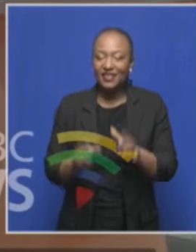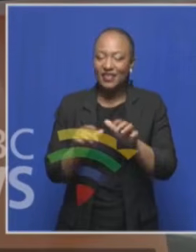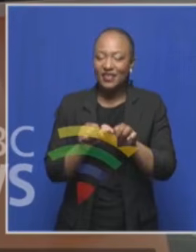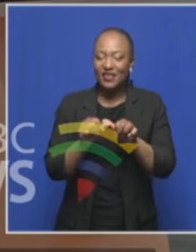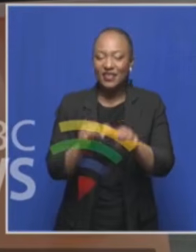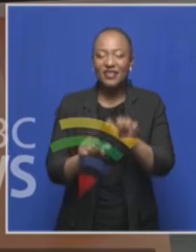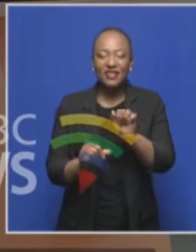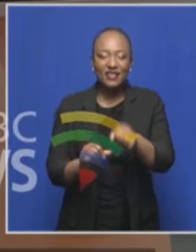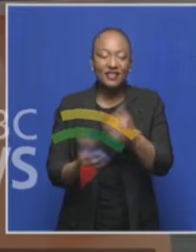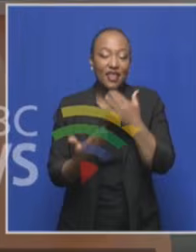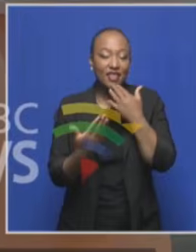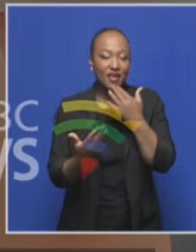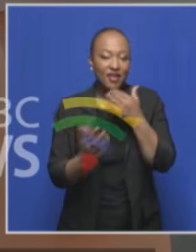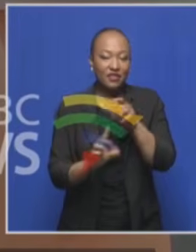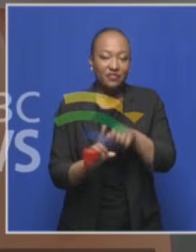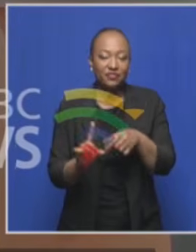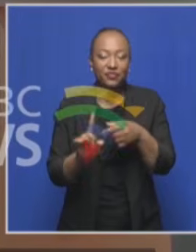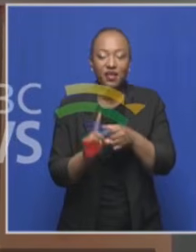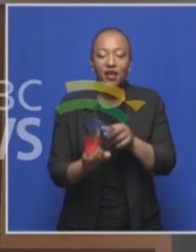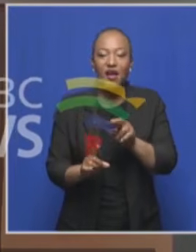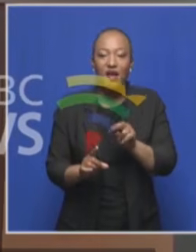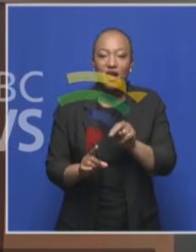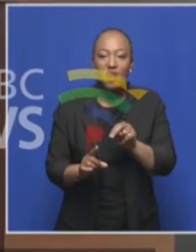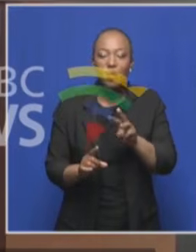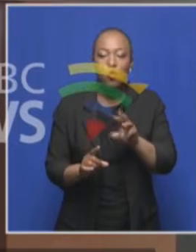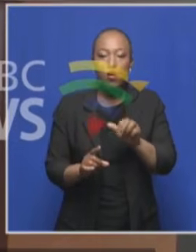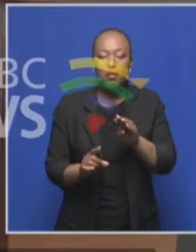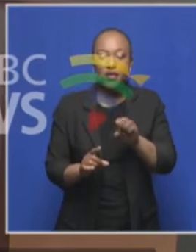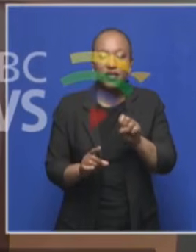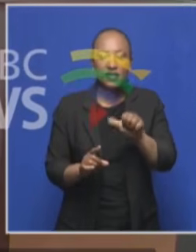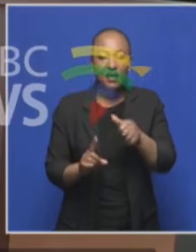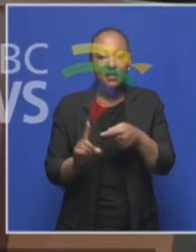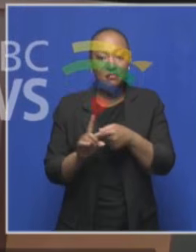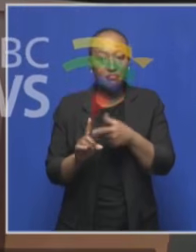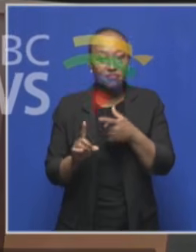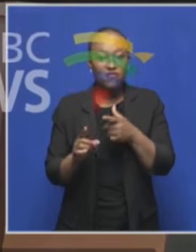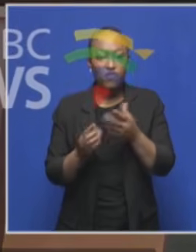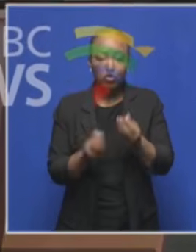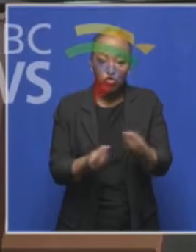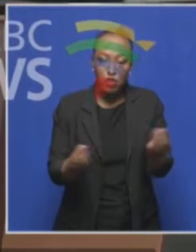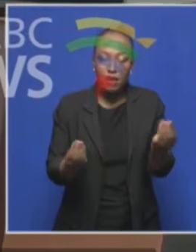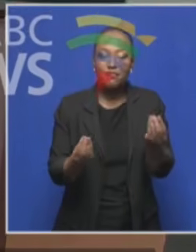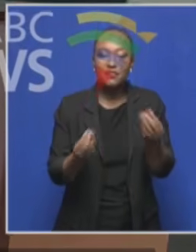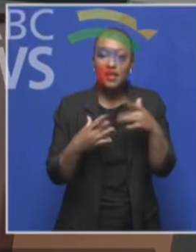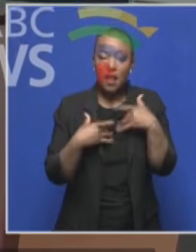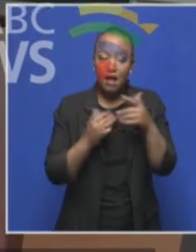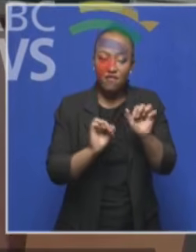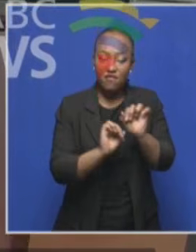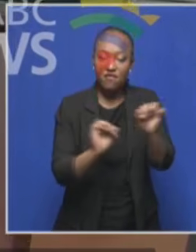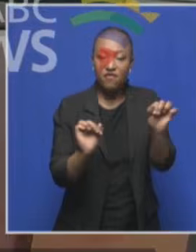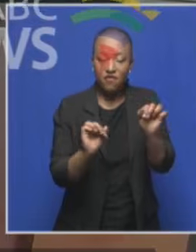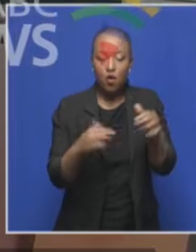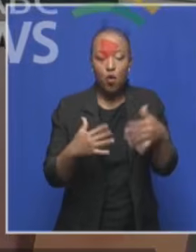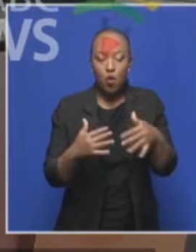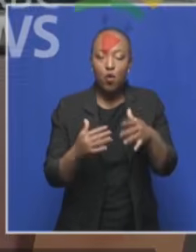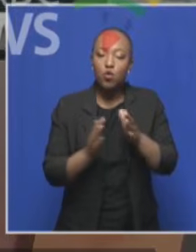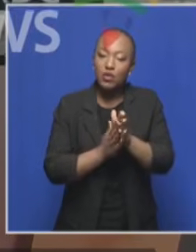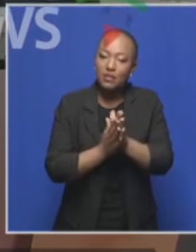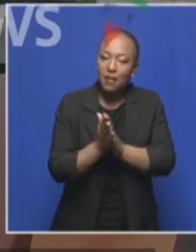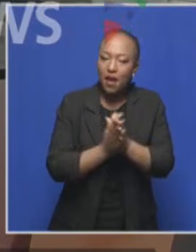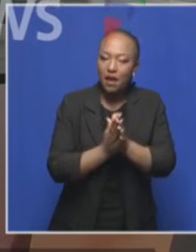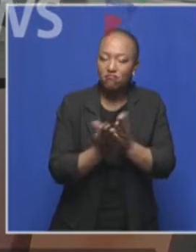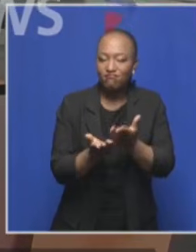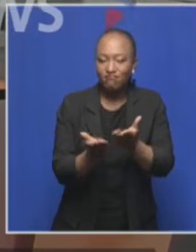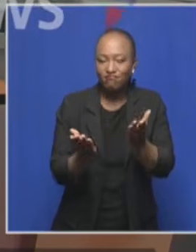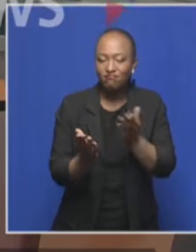Thank you, Nwabisa, for joining us and for penning thoughts to paper, paying homage to your kids who are your real-life superheroes who have now inspired you to do